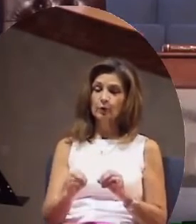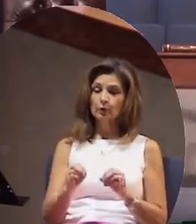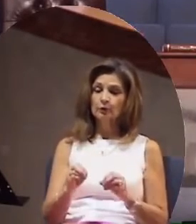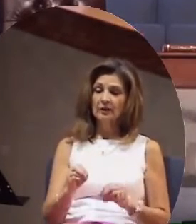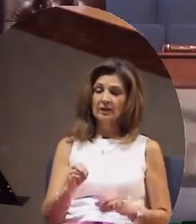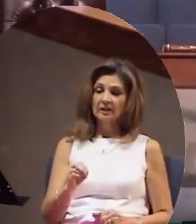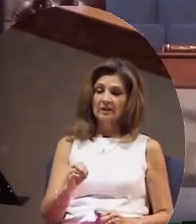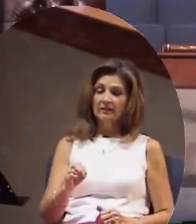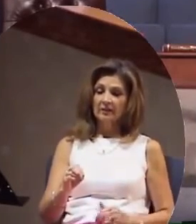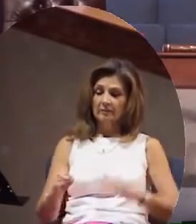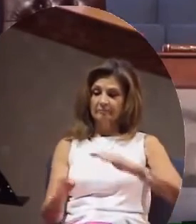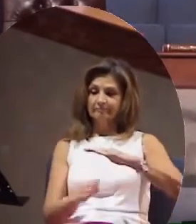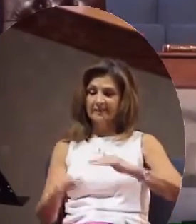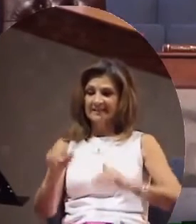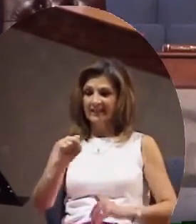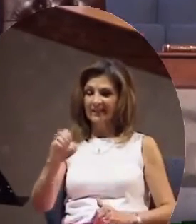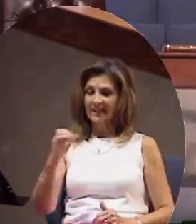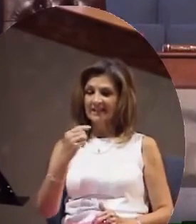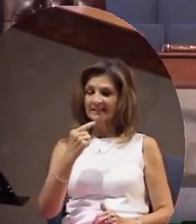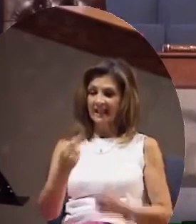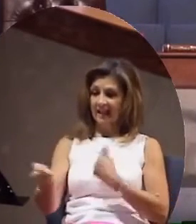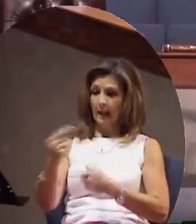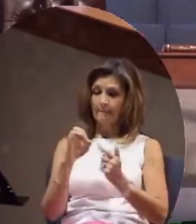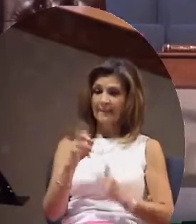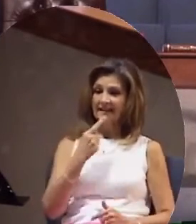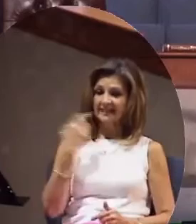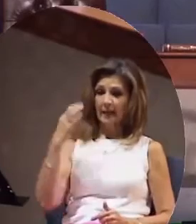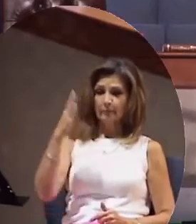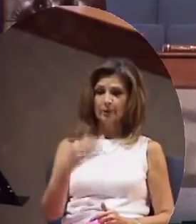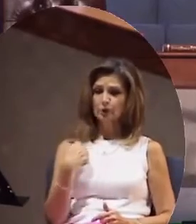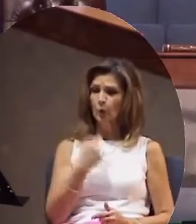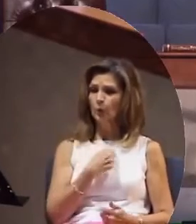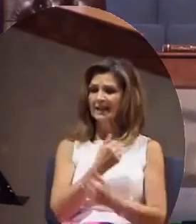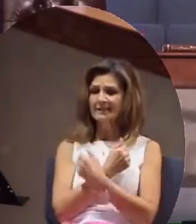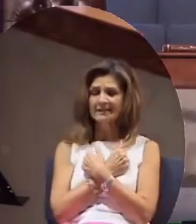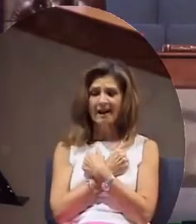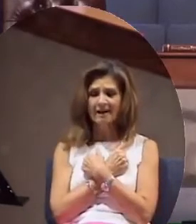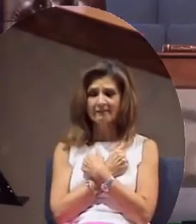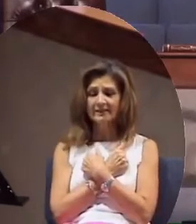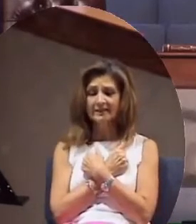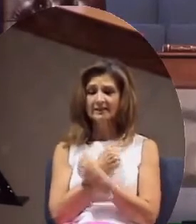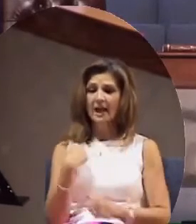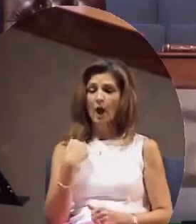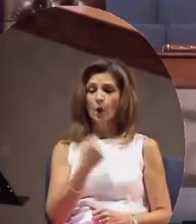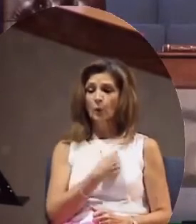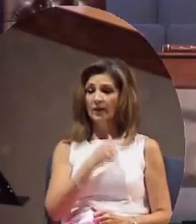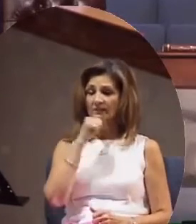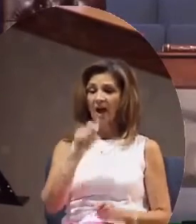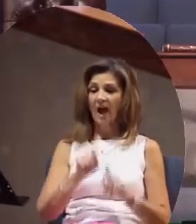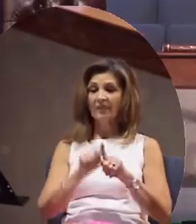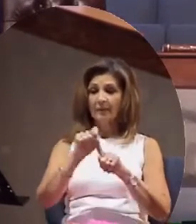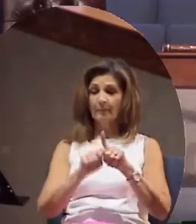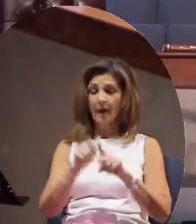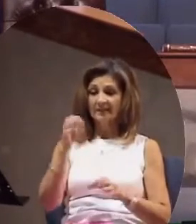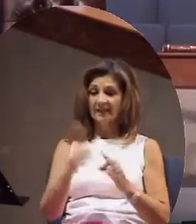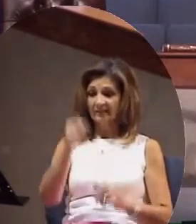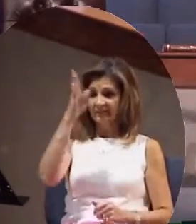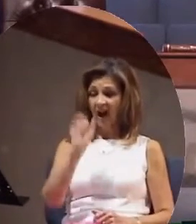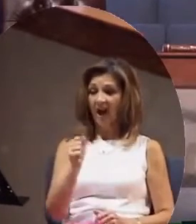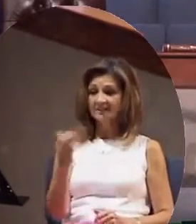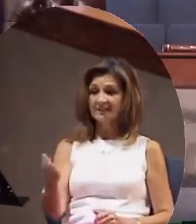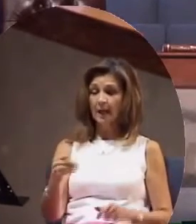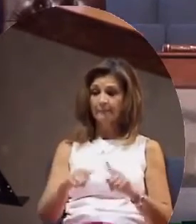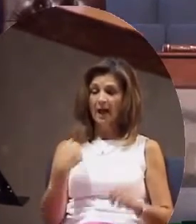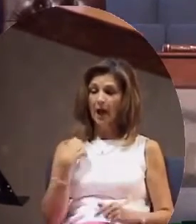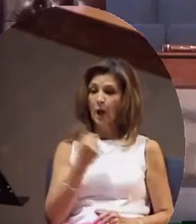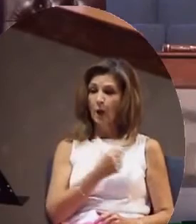church. And they came back and they said, preacher, we love it. He said, we're not the thermometer of whether or not God's there. They said,